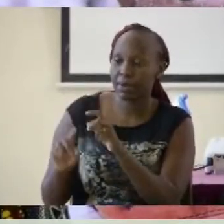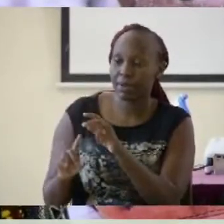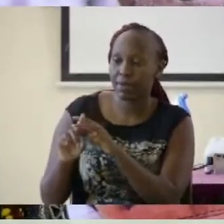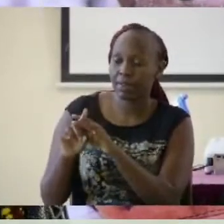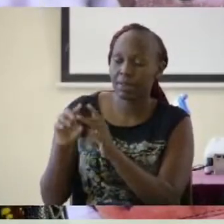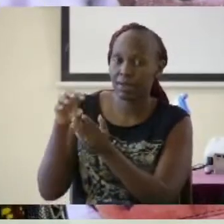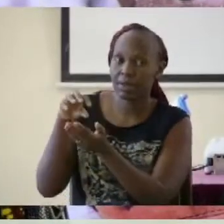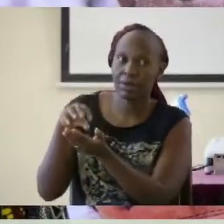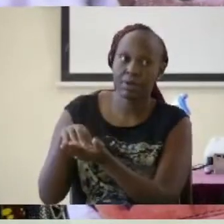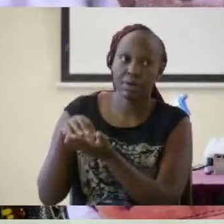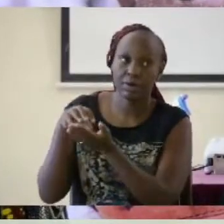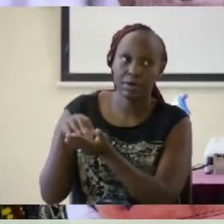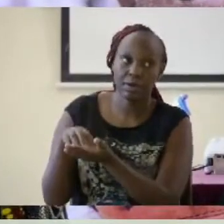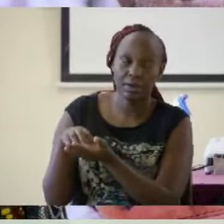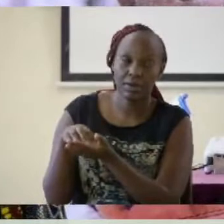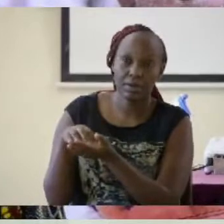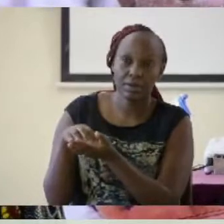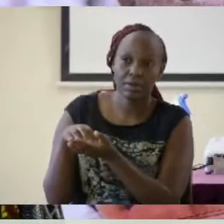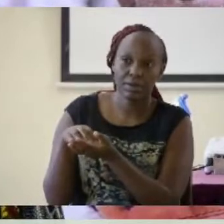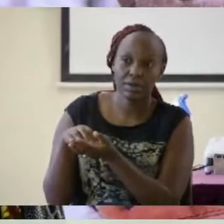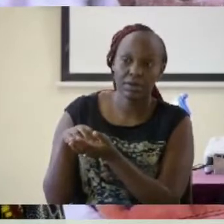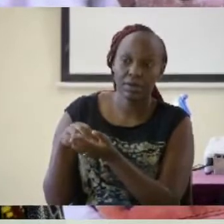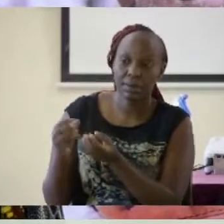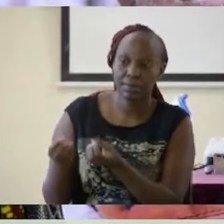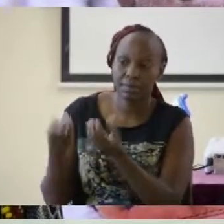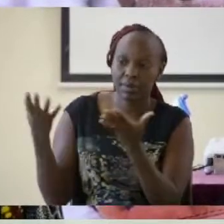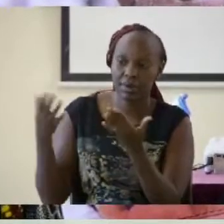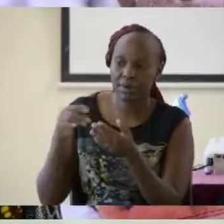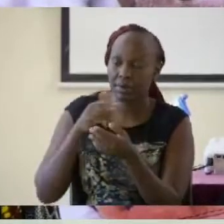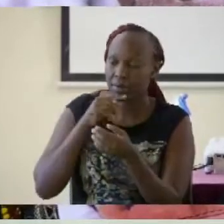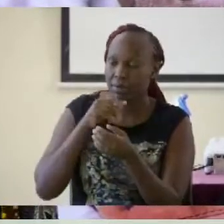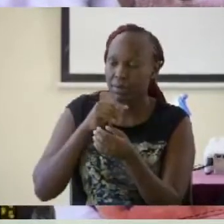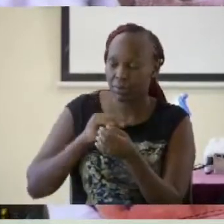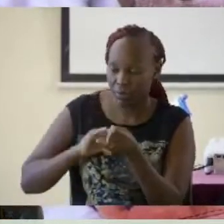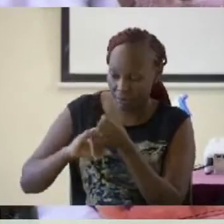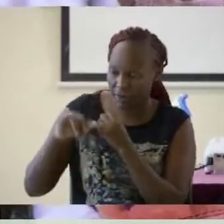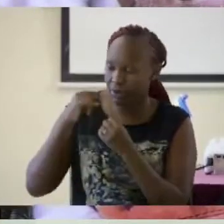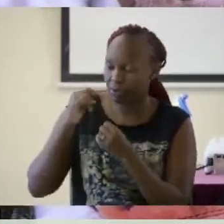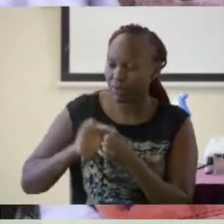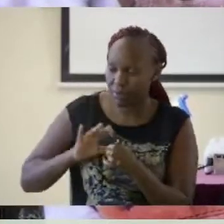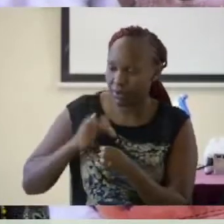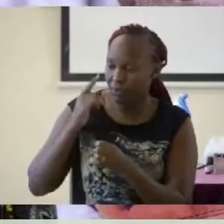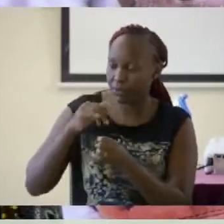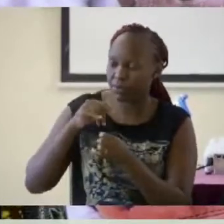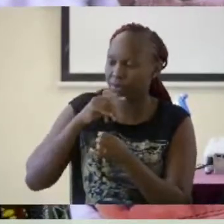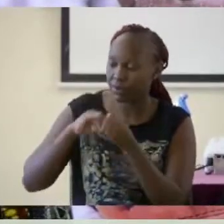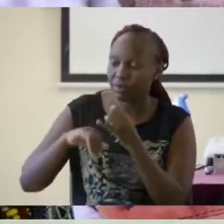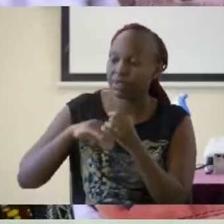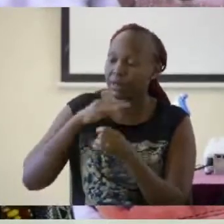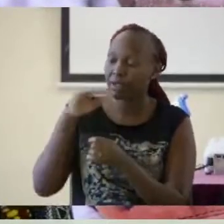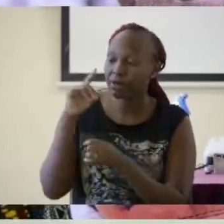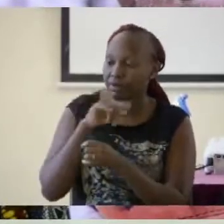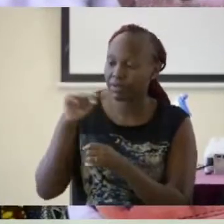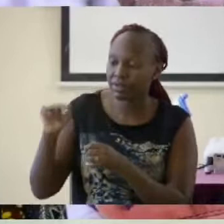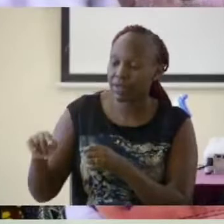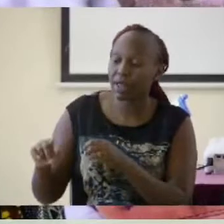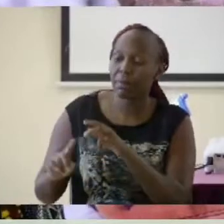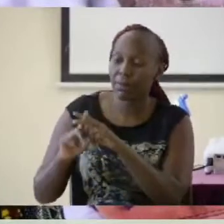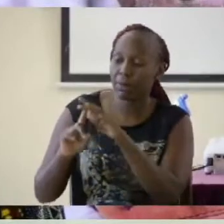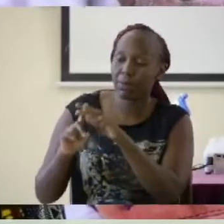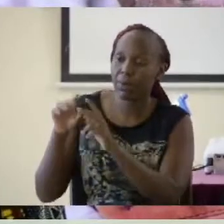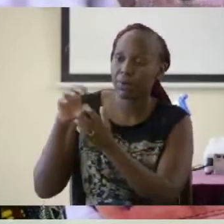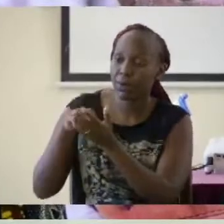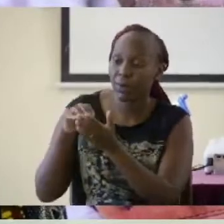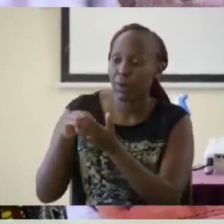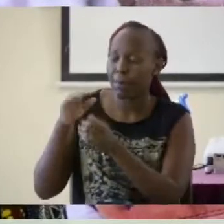were, there were many widows who presented their cases. Many of them had been